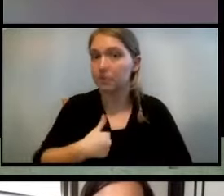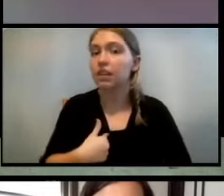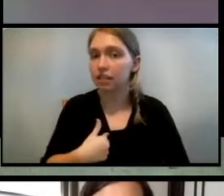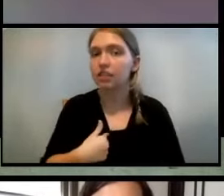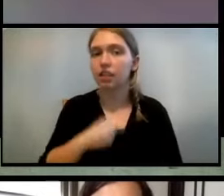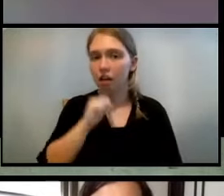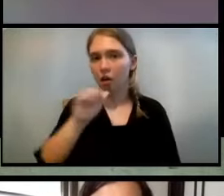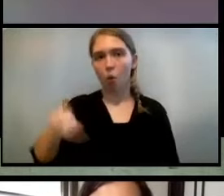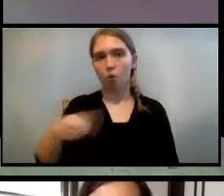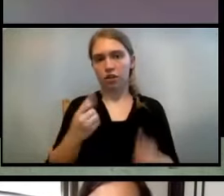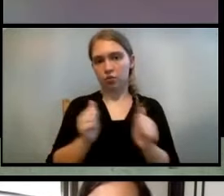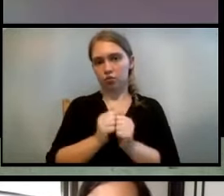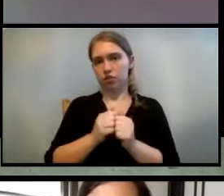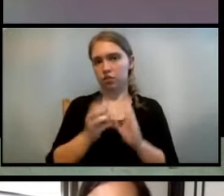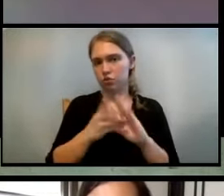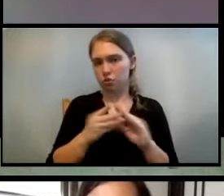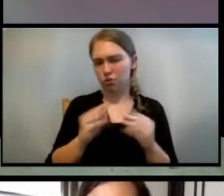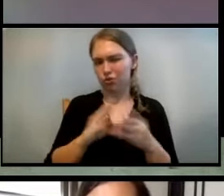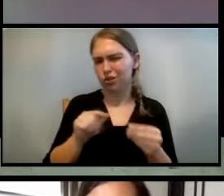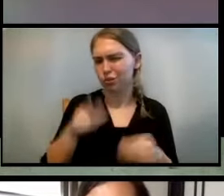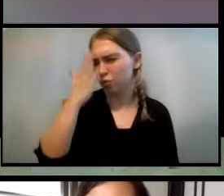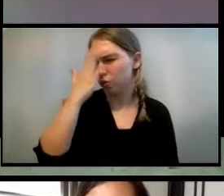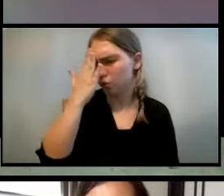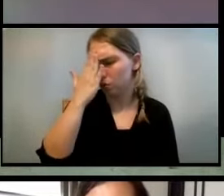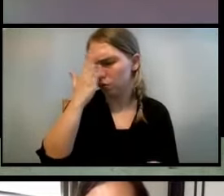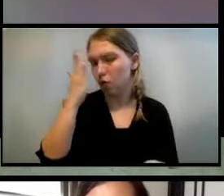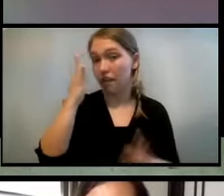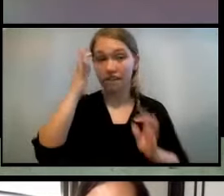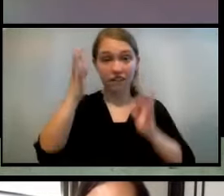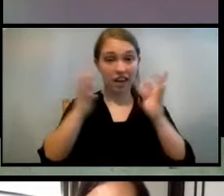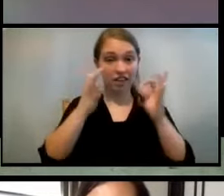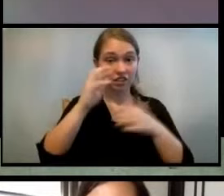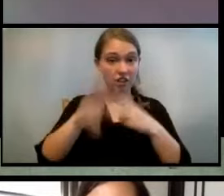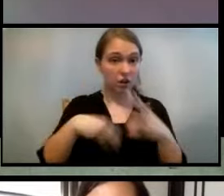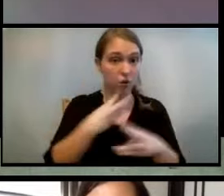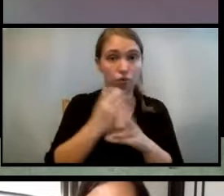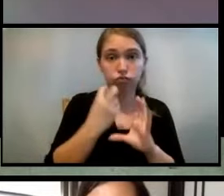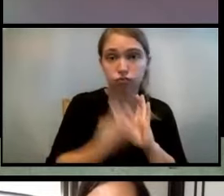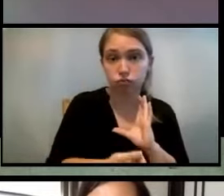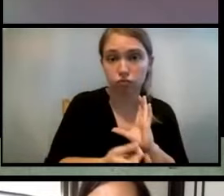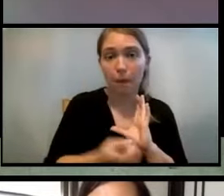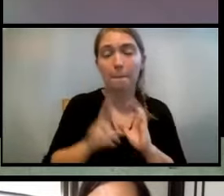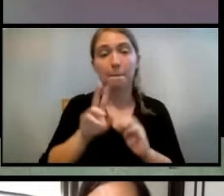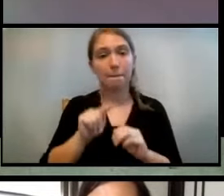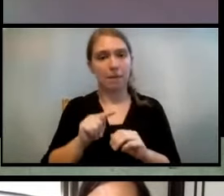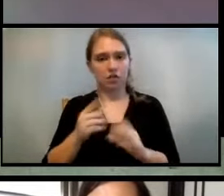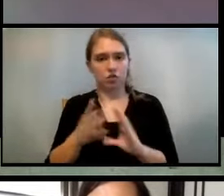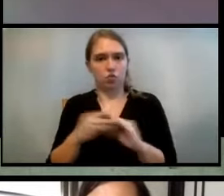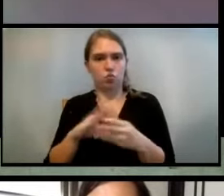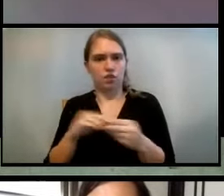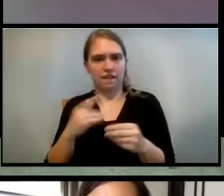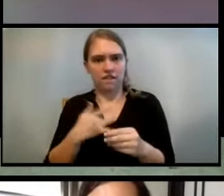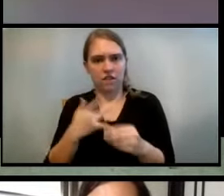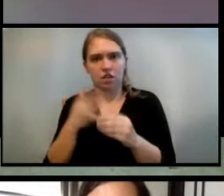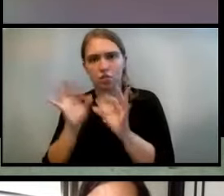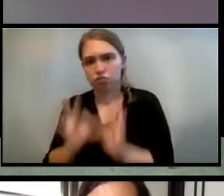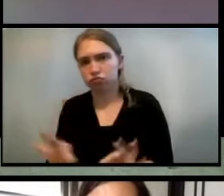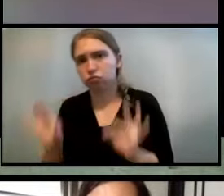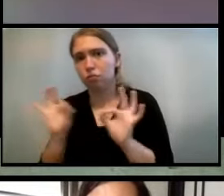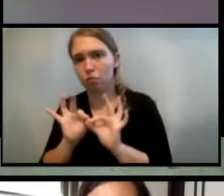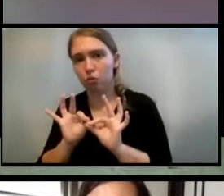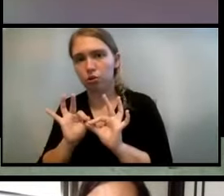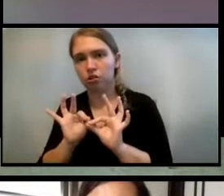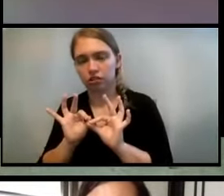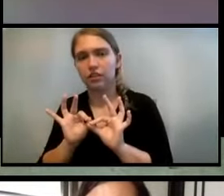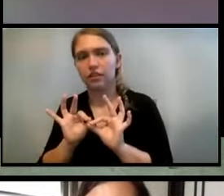only with stories that, you know, are a fantasy world that they love and have developed, but stories that they feel are important for